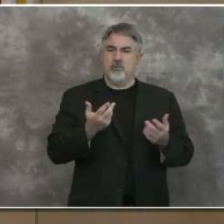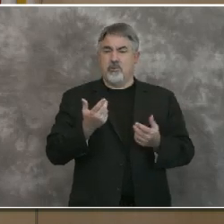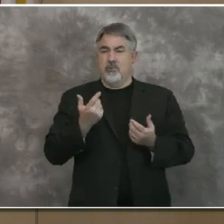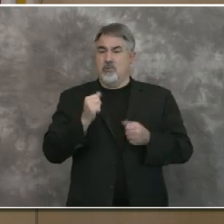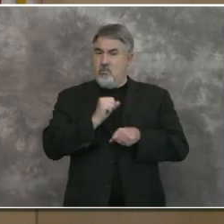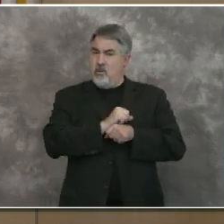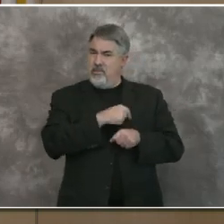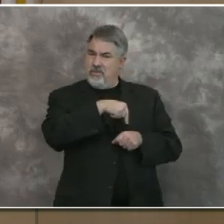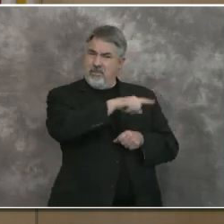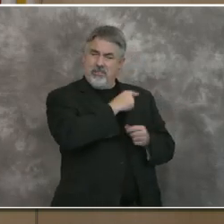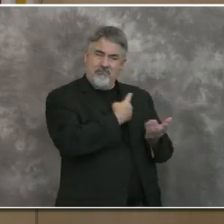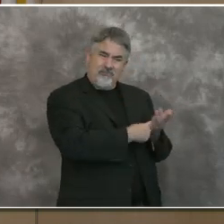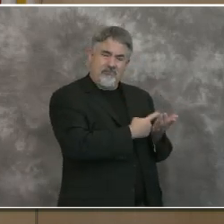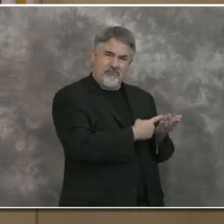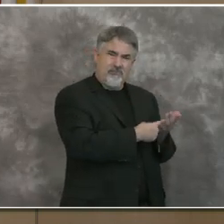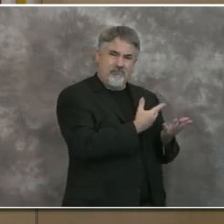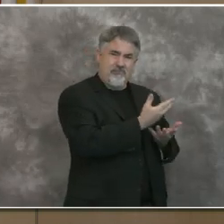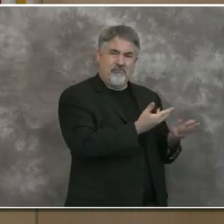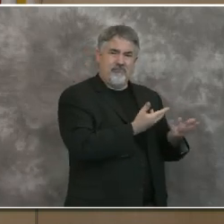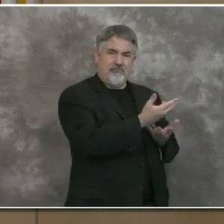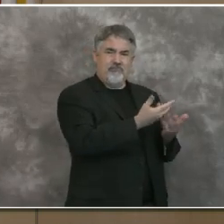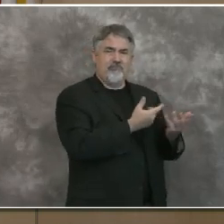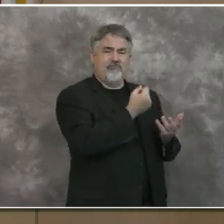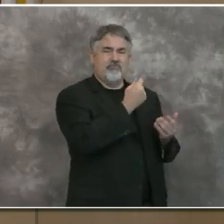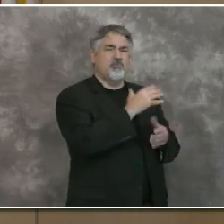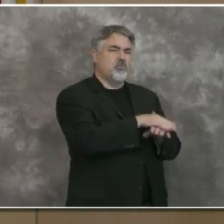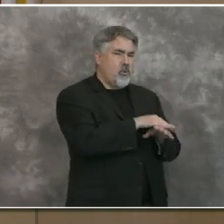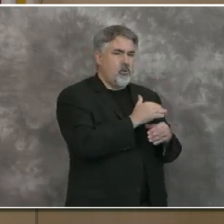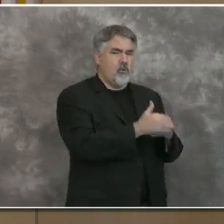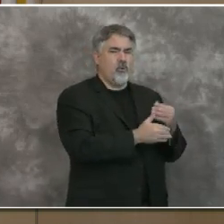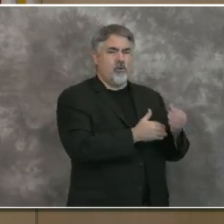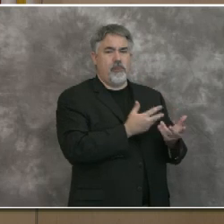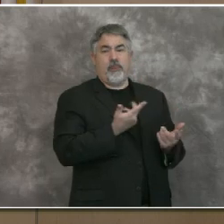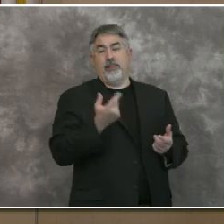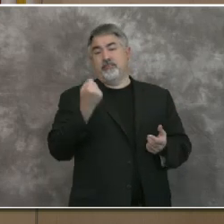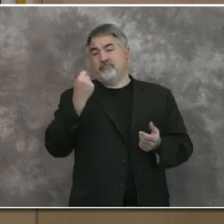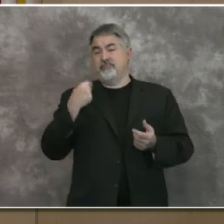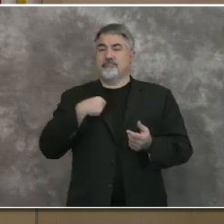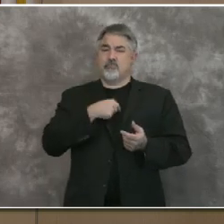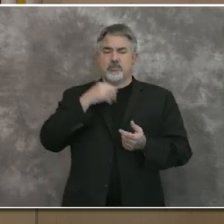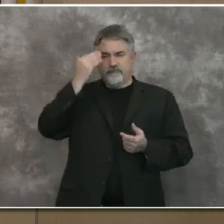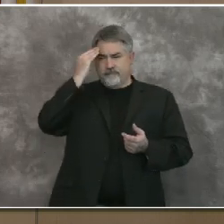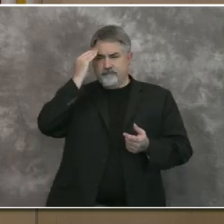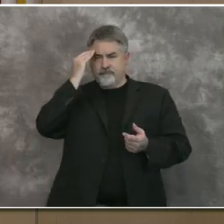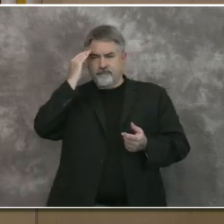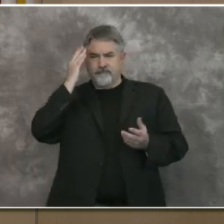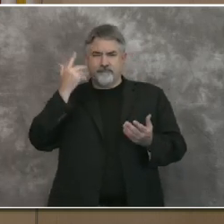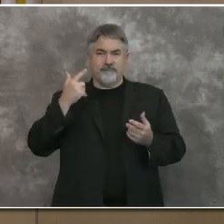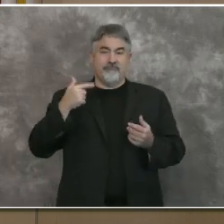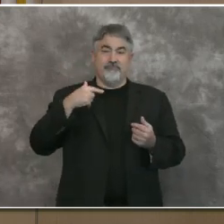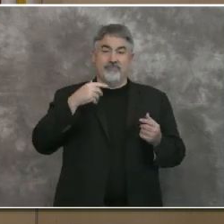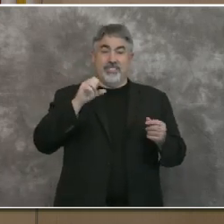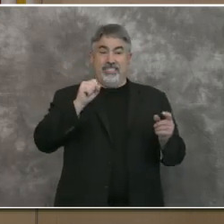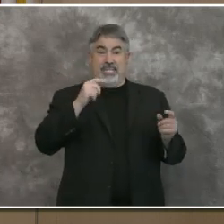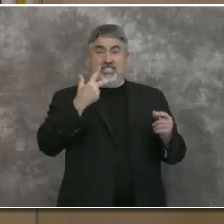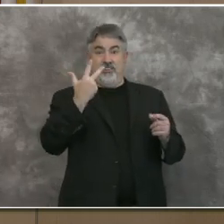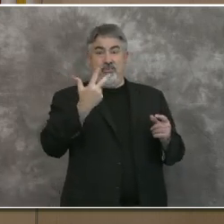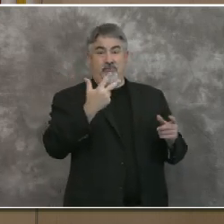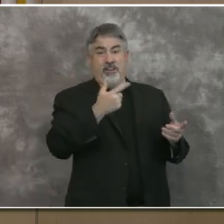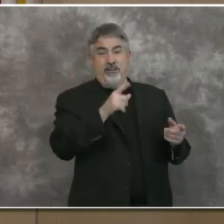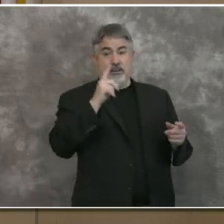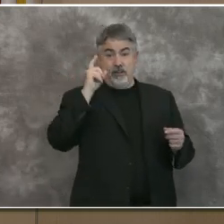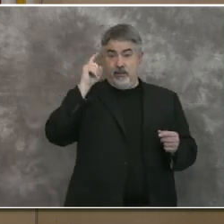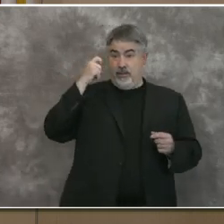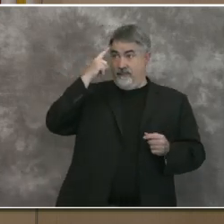to do just that. While we recognize that casinos are in stage 3 of the governor's